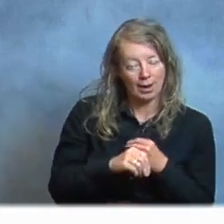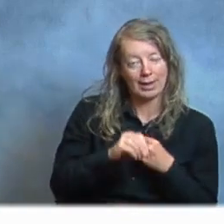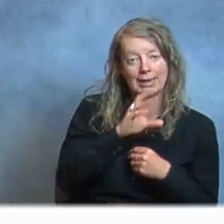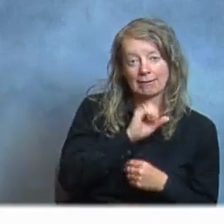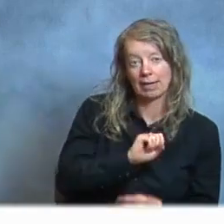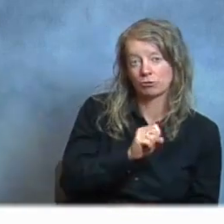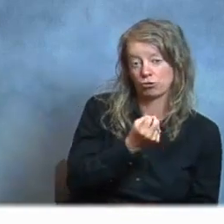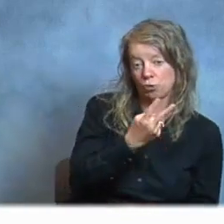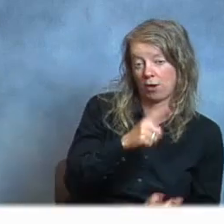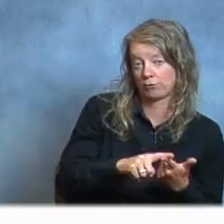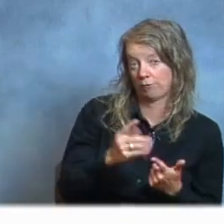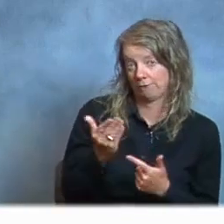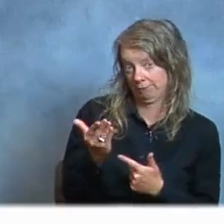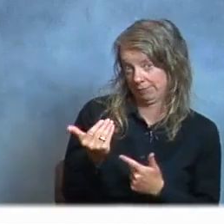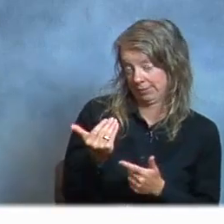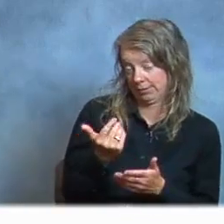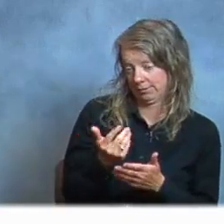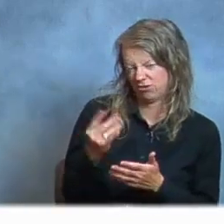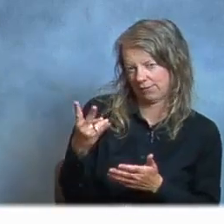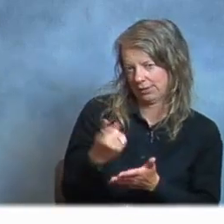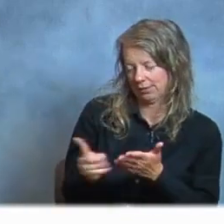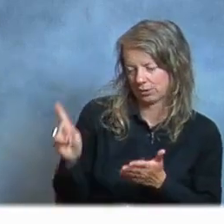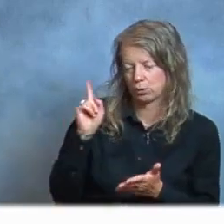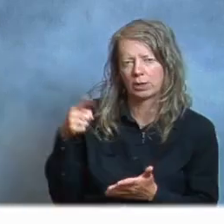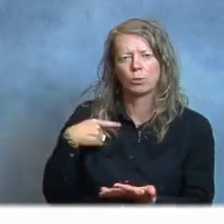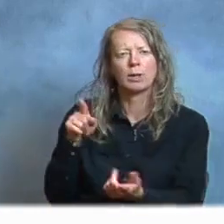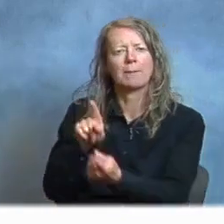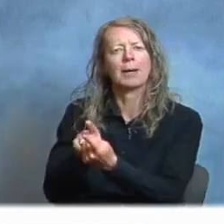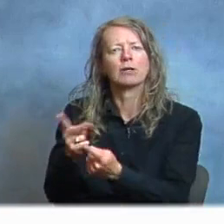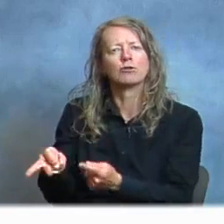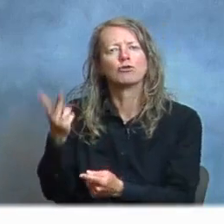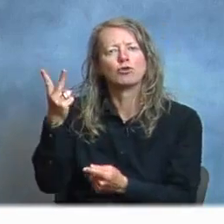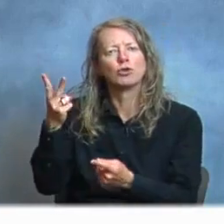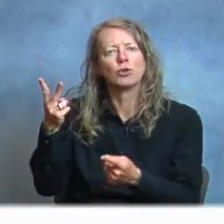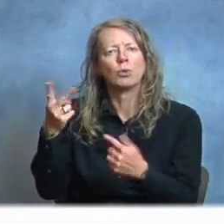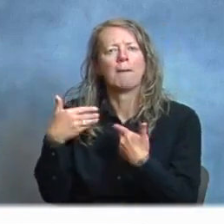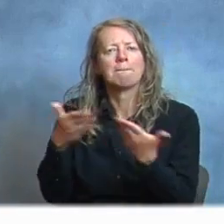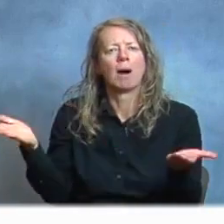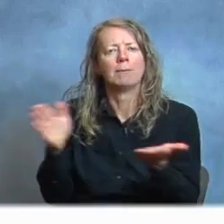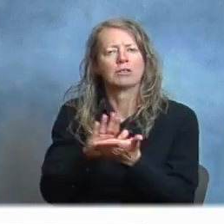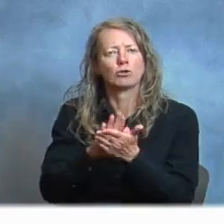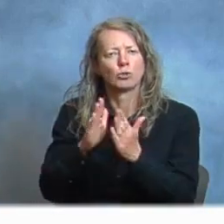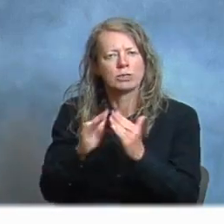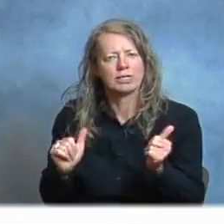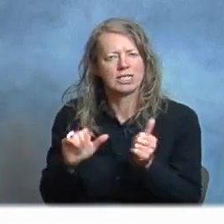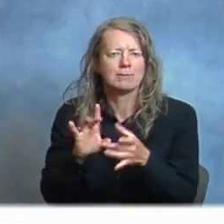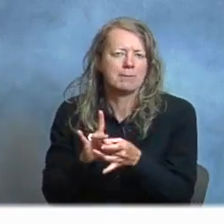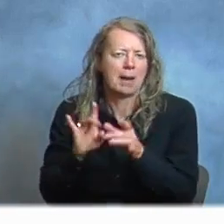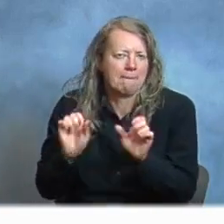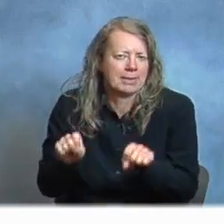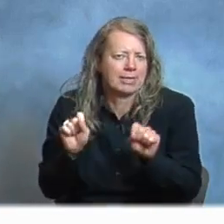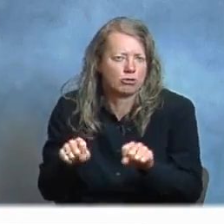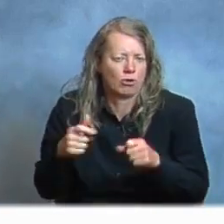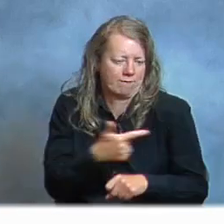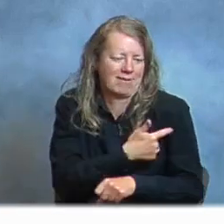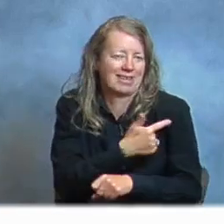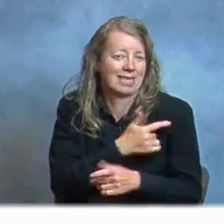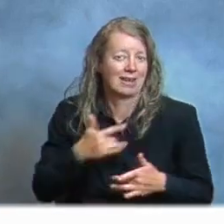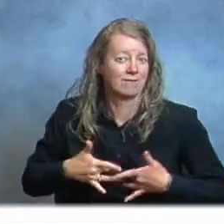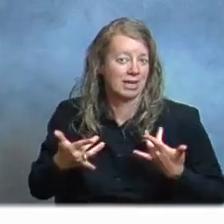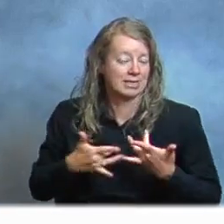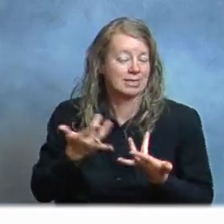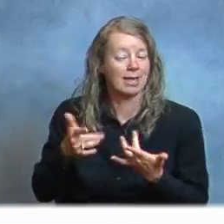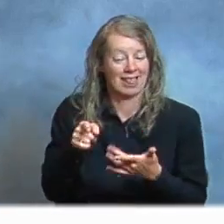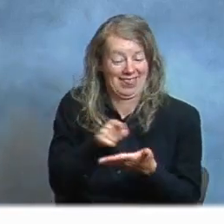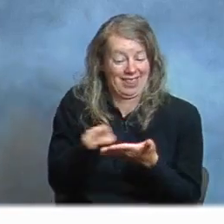week, we also met with the two public school systems regarding potential vaccine events, with Asheville City Schools hosting an